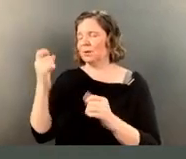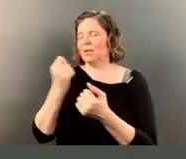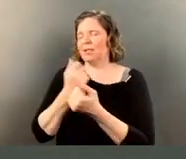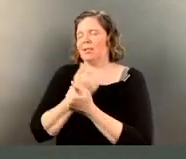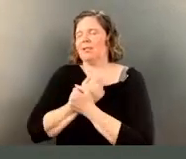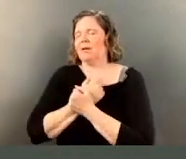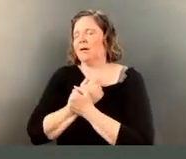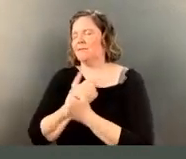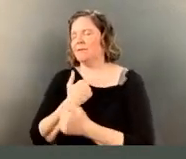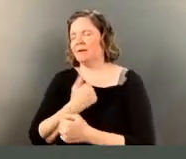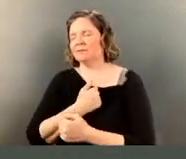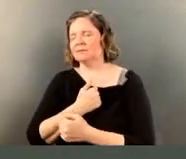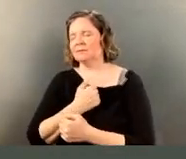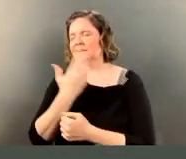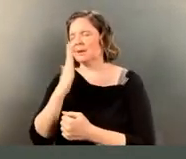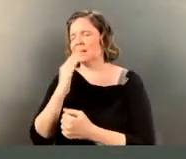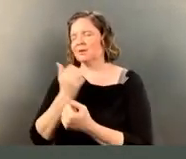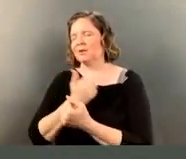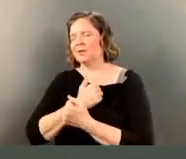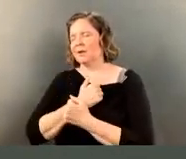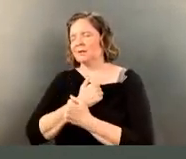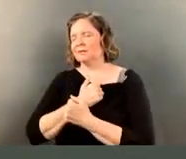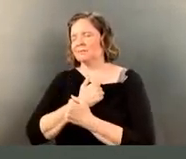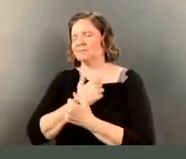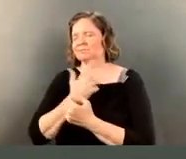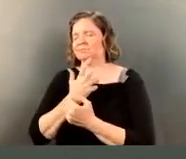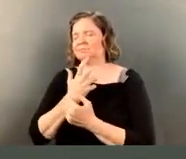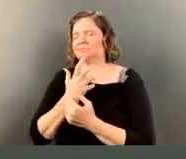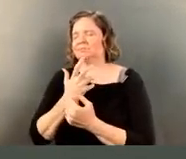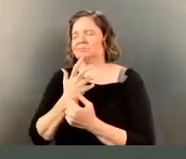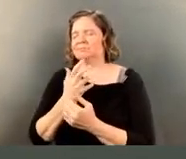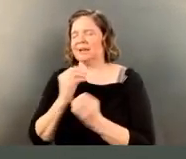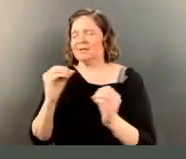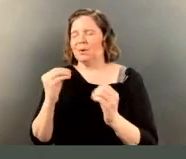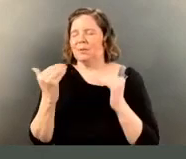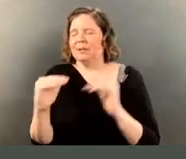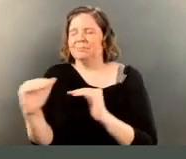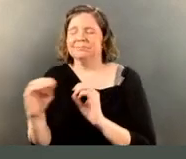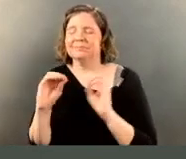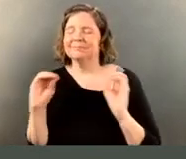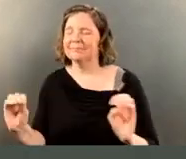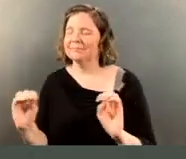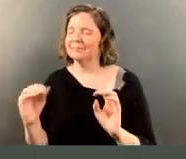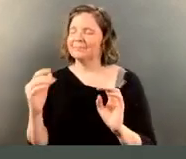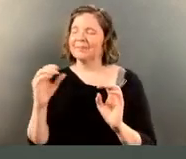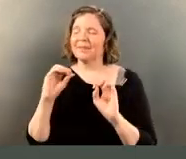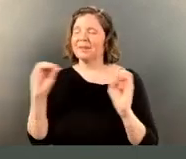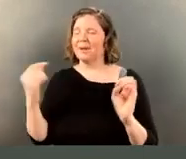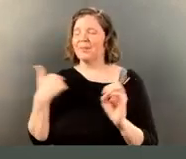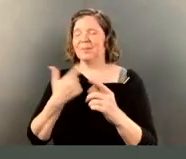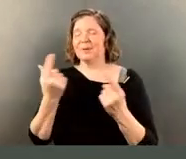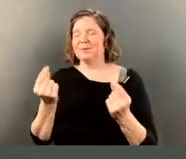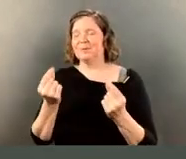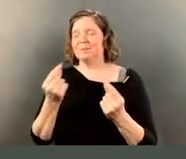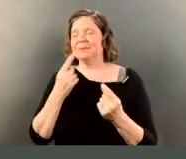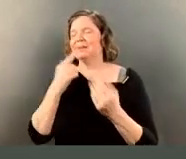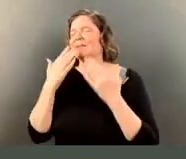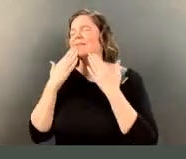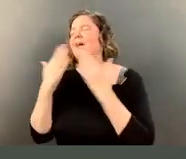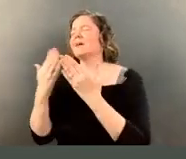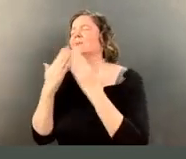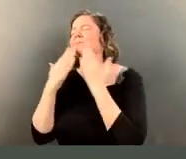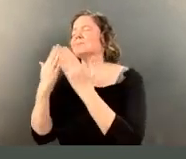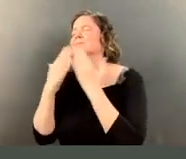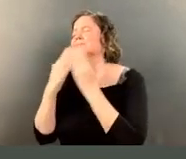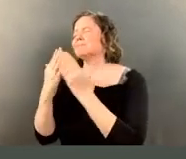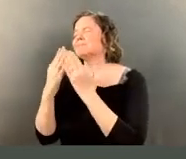us. God, your love for us is unconditional, God. Your love for us knows no bounds, Lord, and there's nothing we can do but just say thank you, Lord. So we